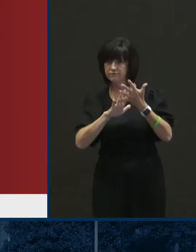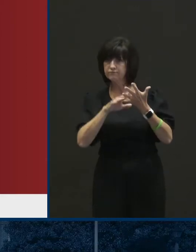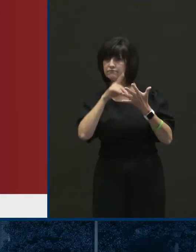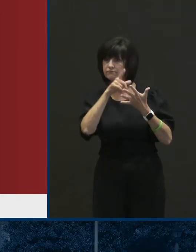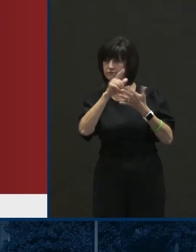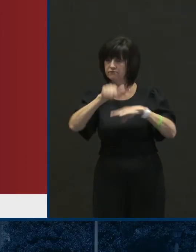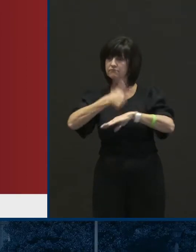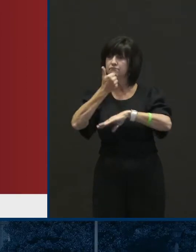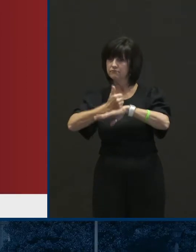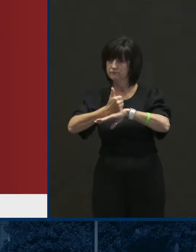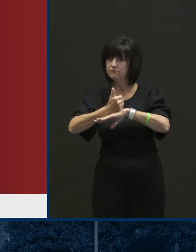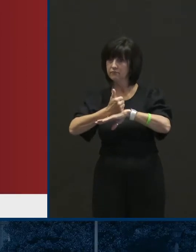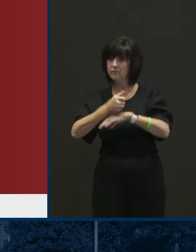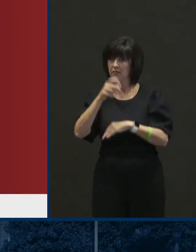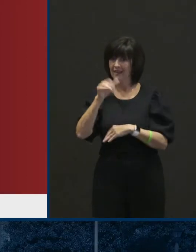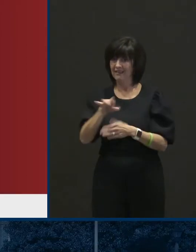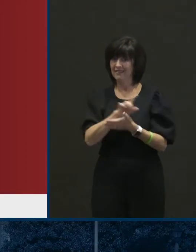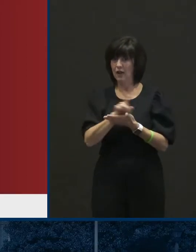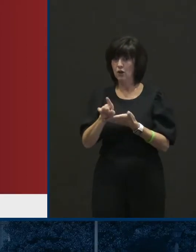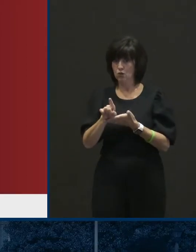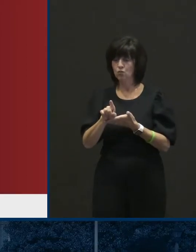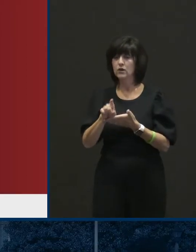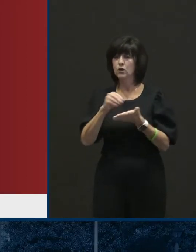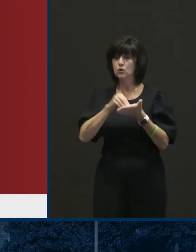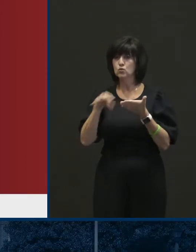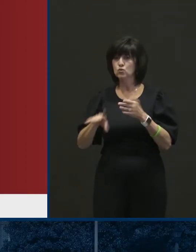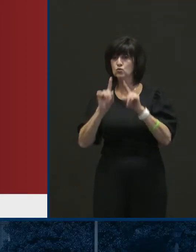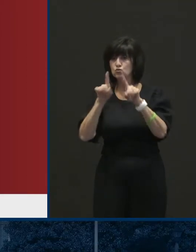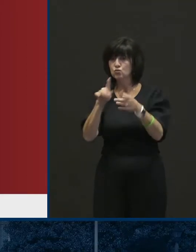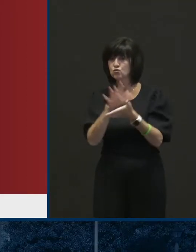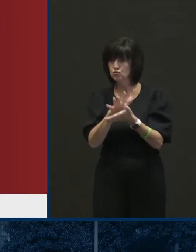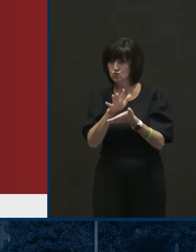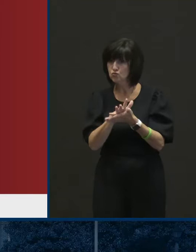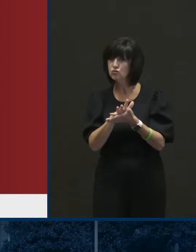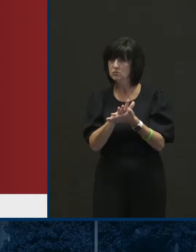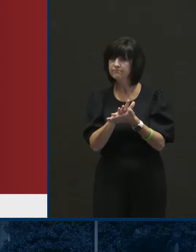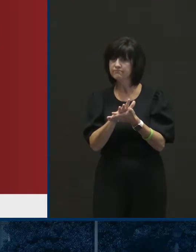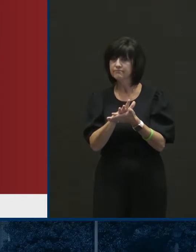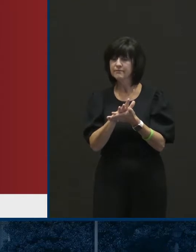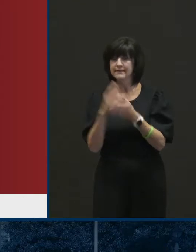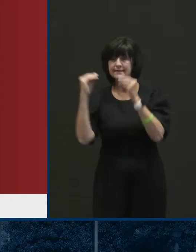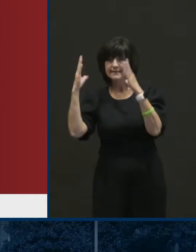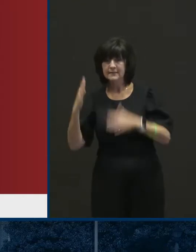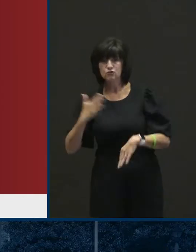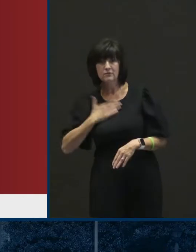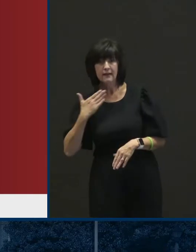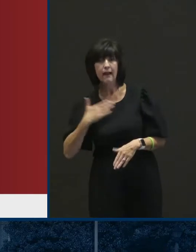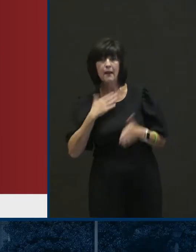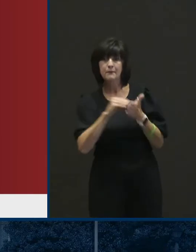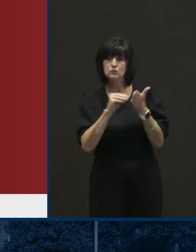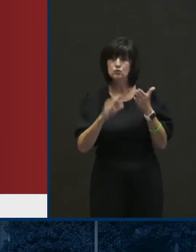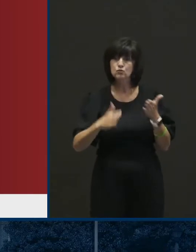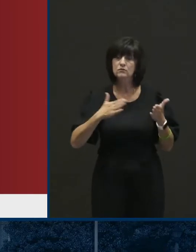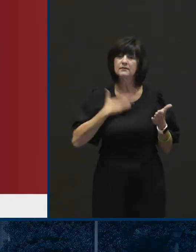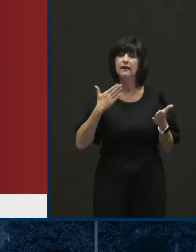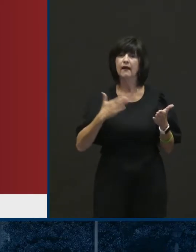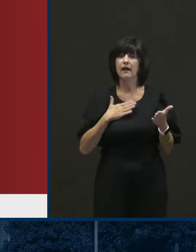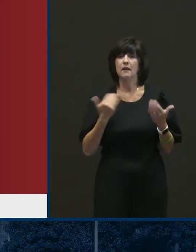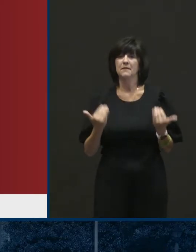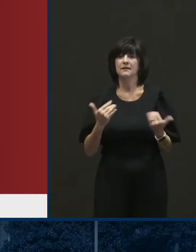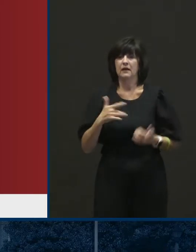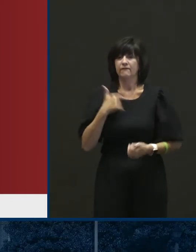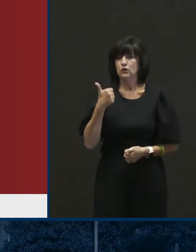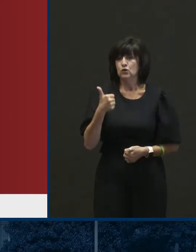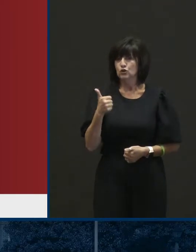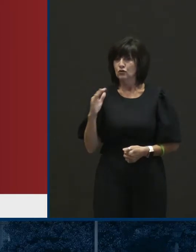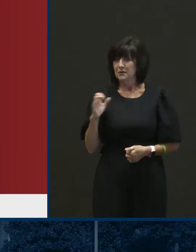students that were in school, the teachers that were teaching, were all happy to be there, very cautious about and taking the